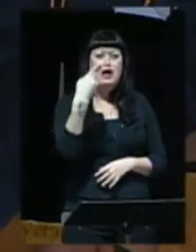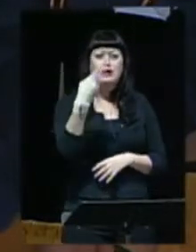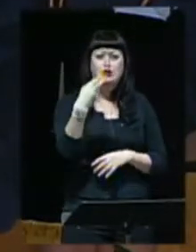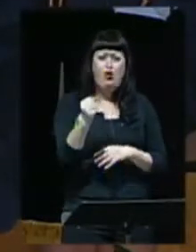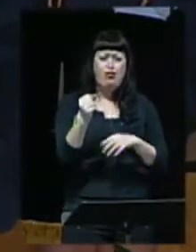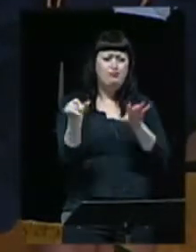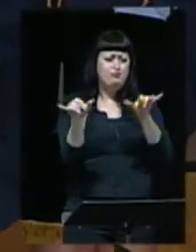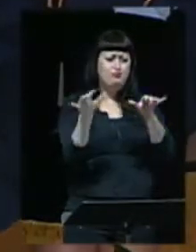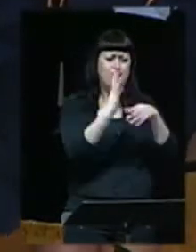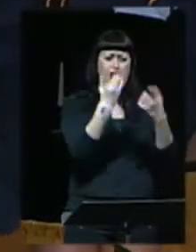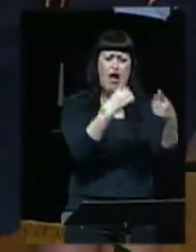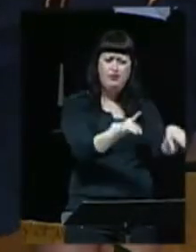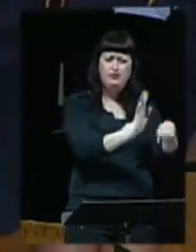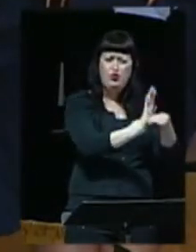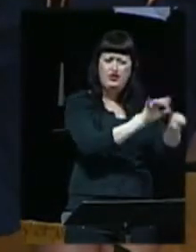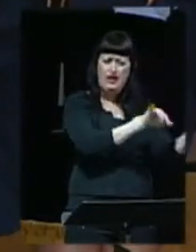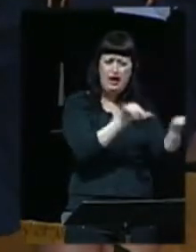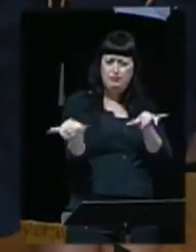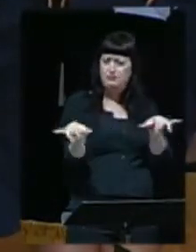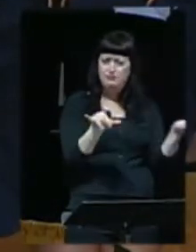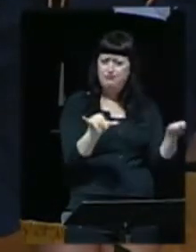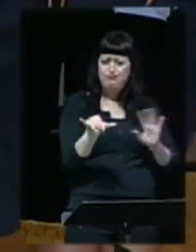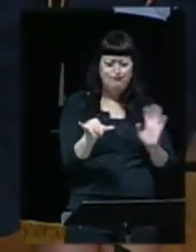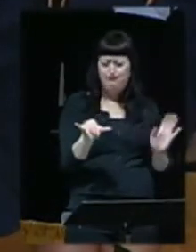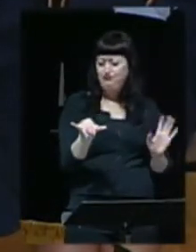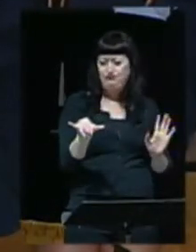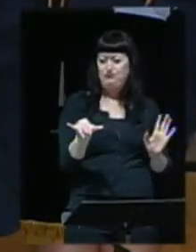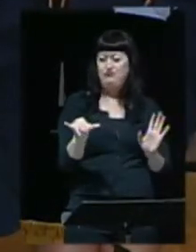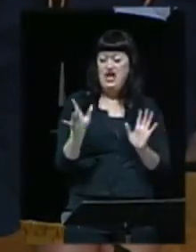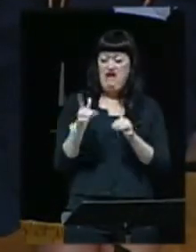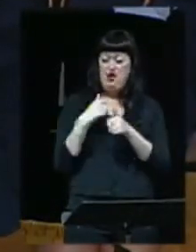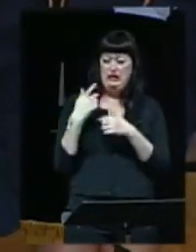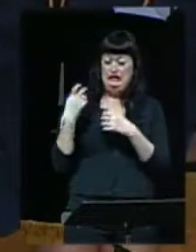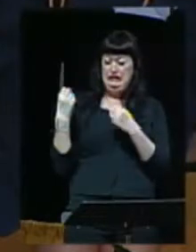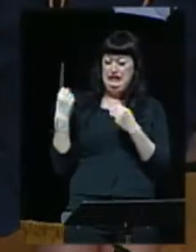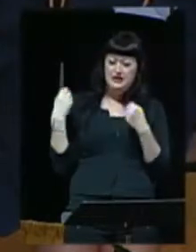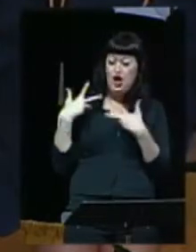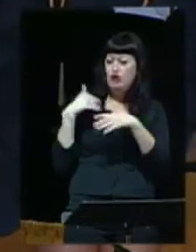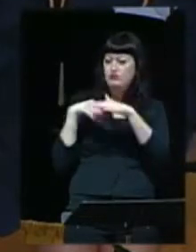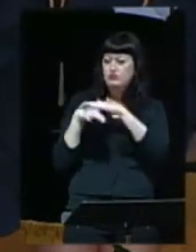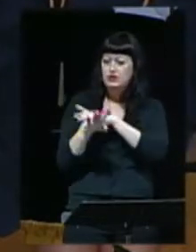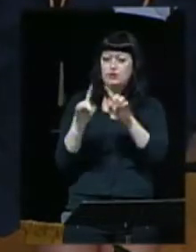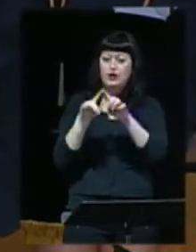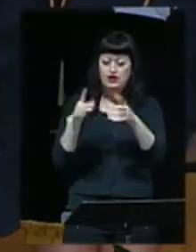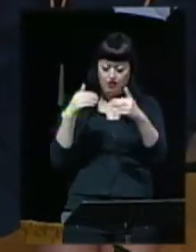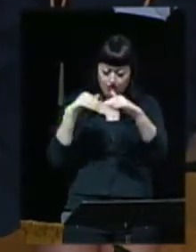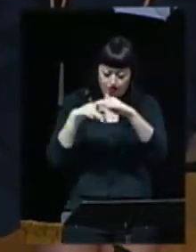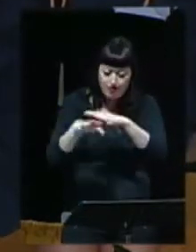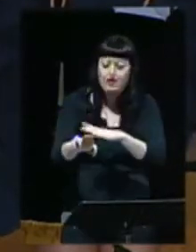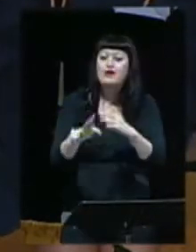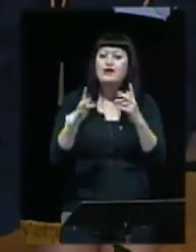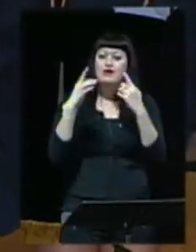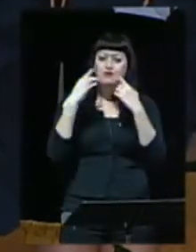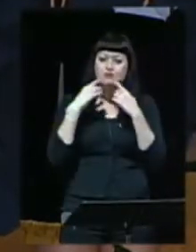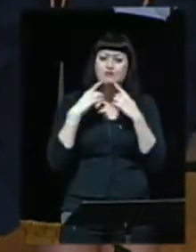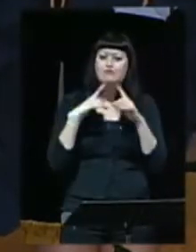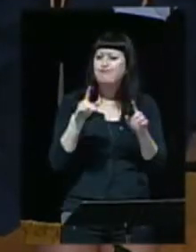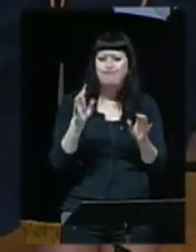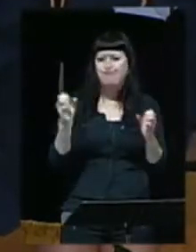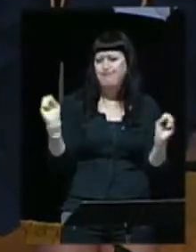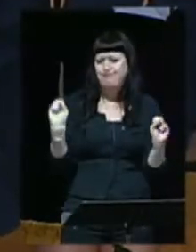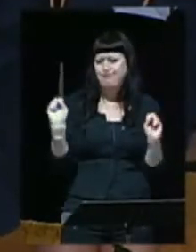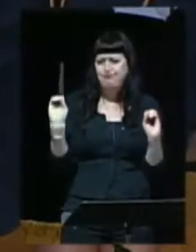like the movies. Things may seem scary at first, but they truly aren't once you get through them. Moving forward, the high